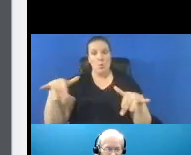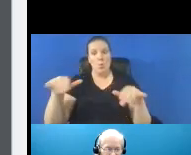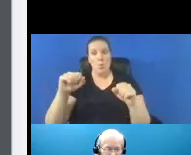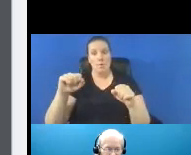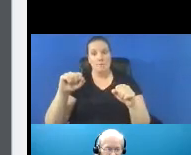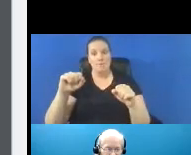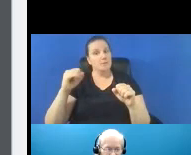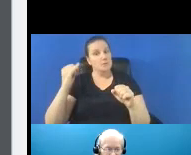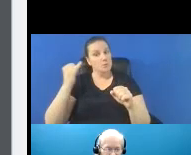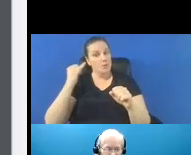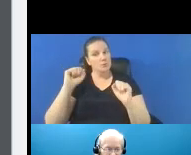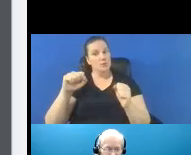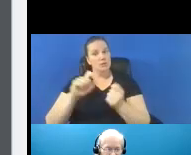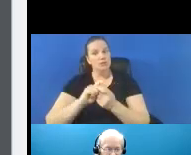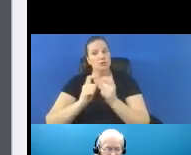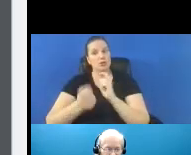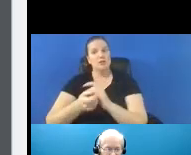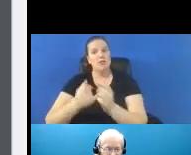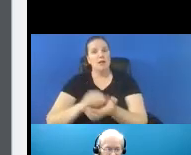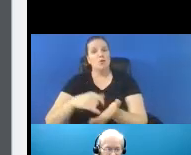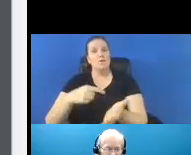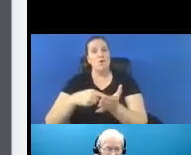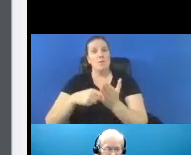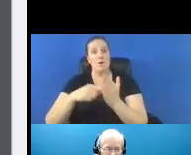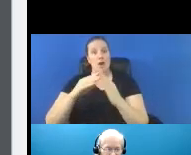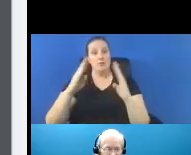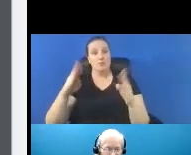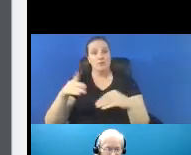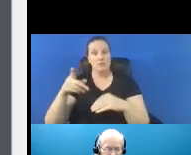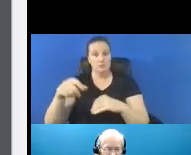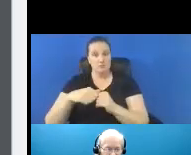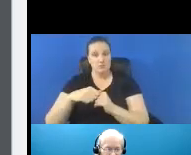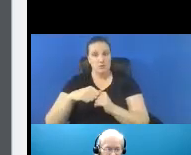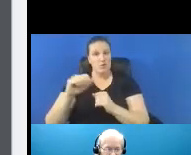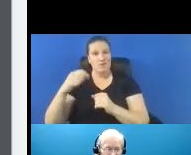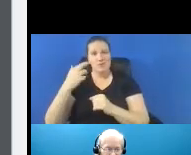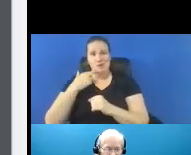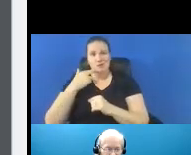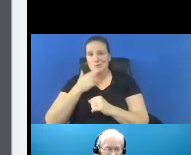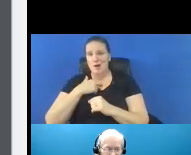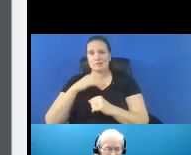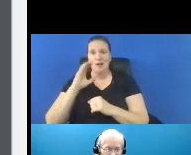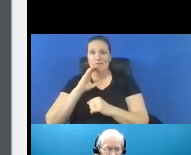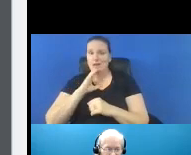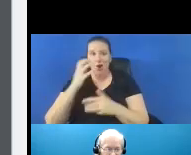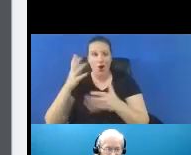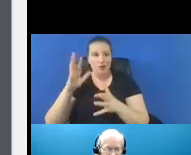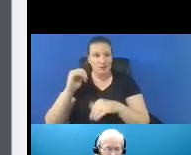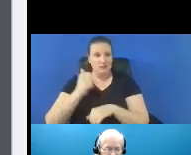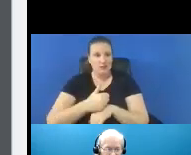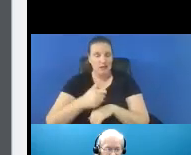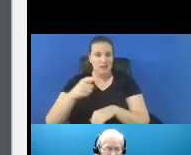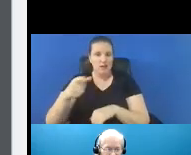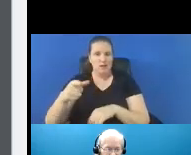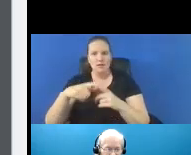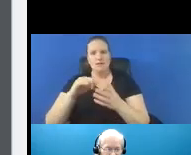turn that somehow into affordable housing? And you can have restaurants, cafes already in there. And I mean, I know that it takes a